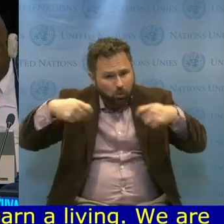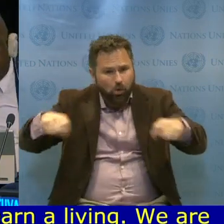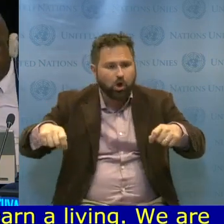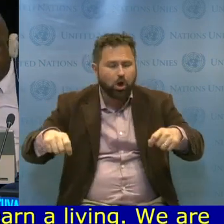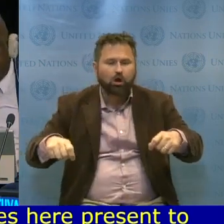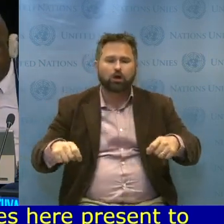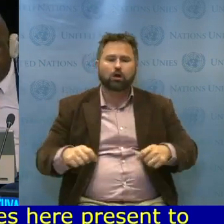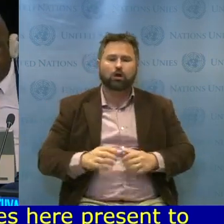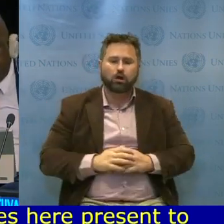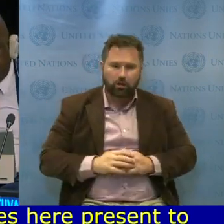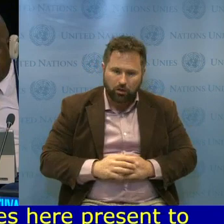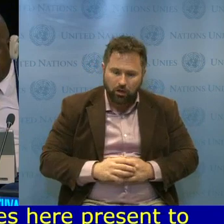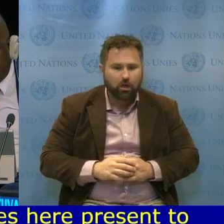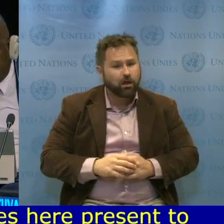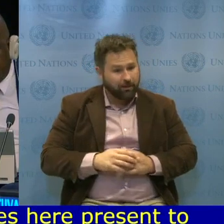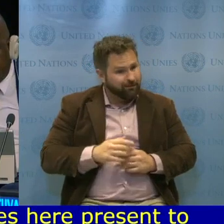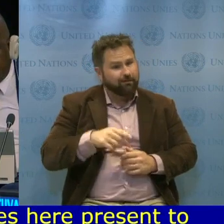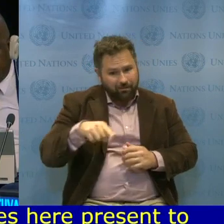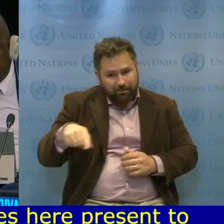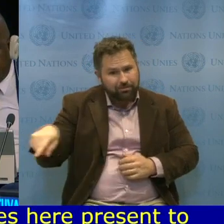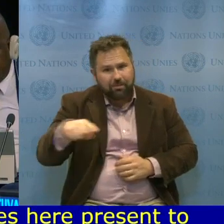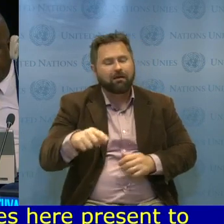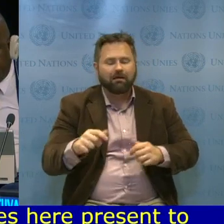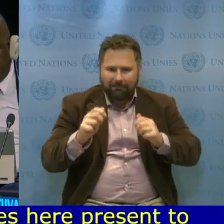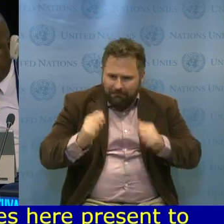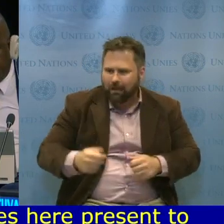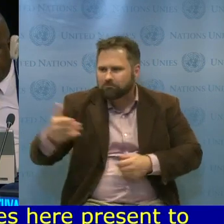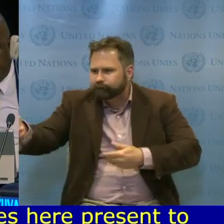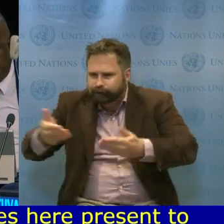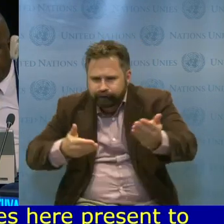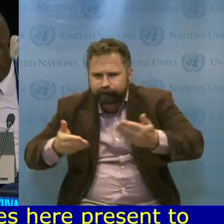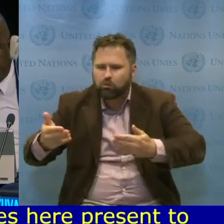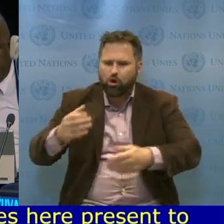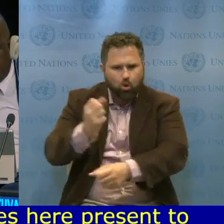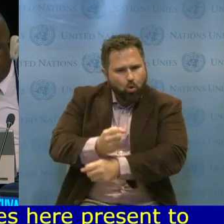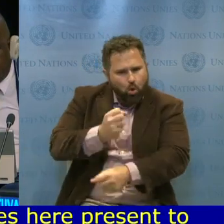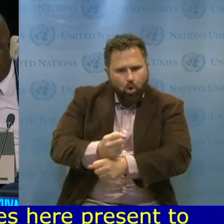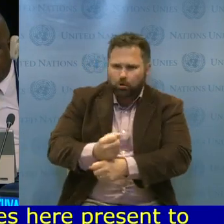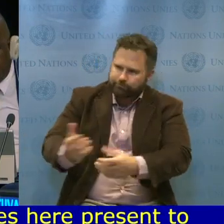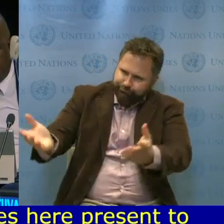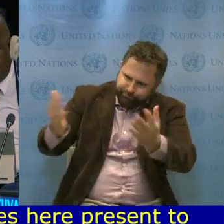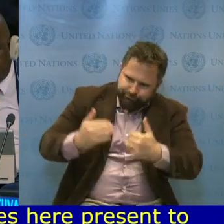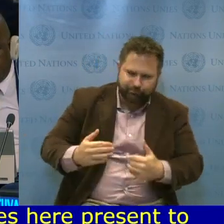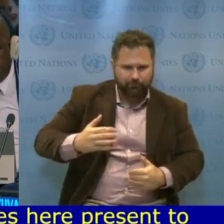with intellectual disability or hire them at their companies.